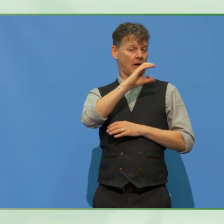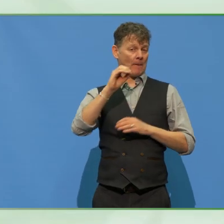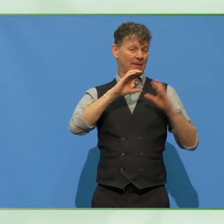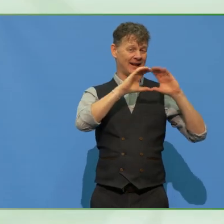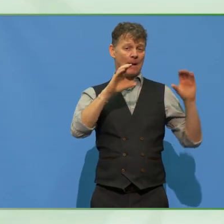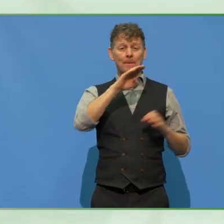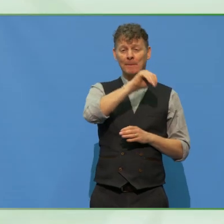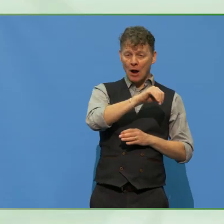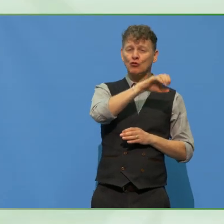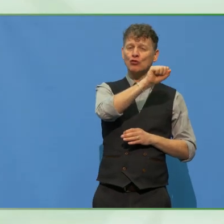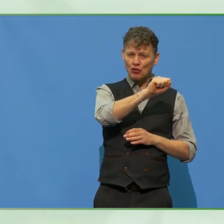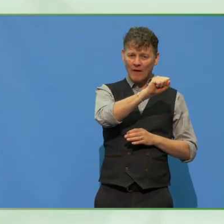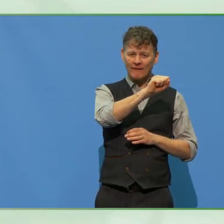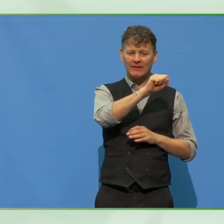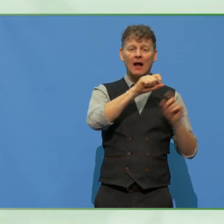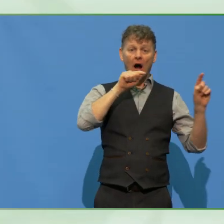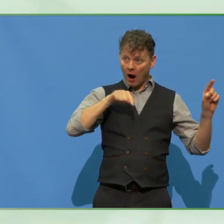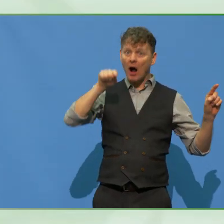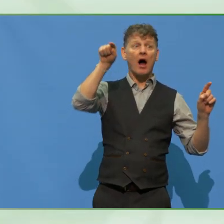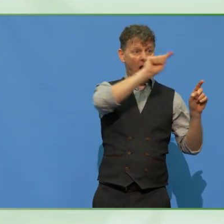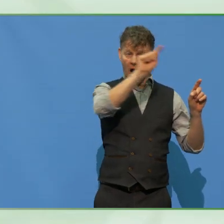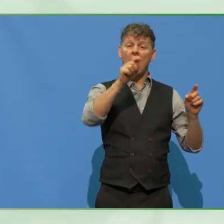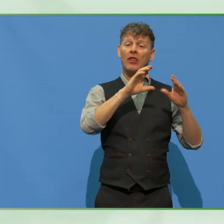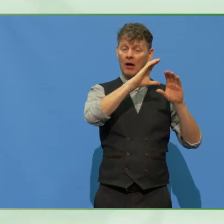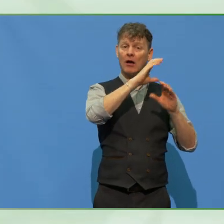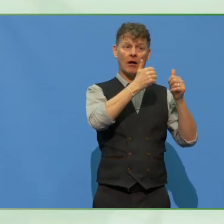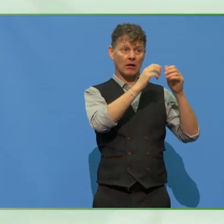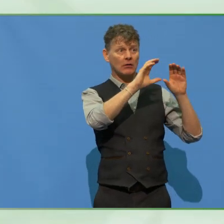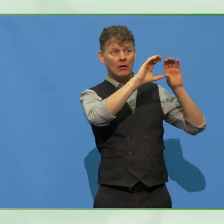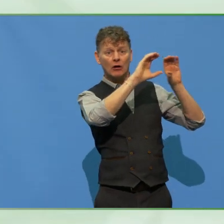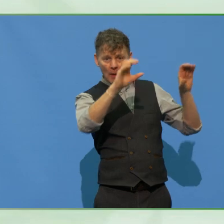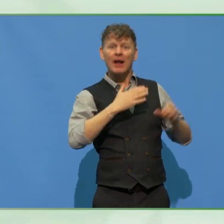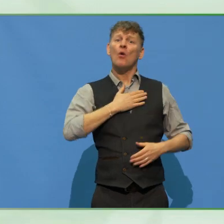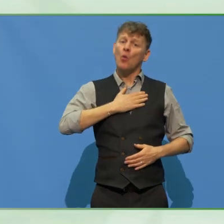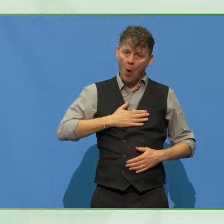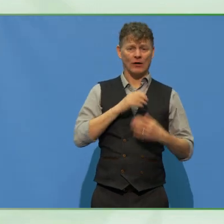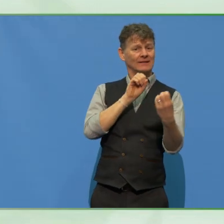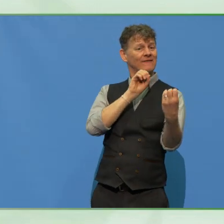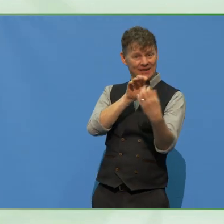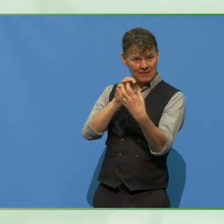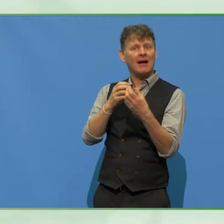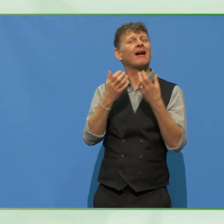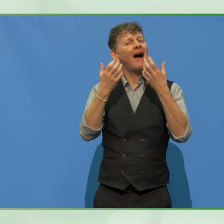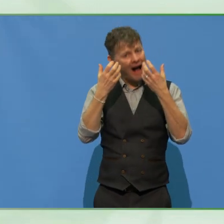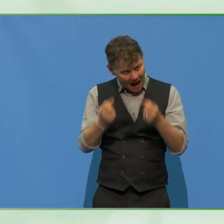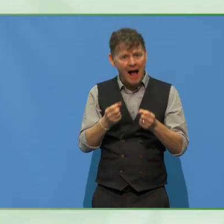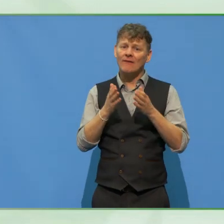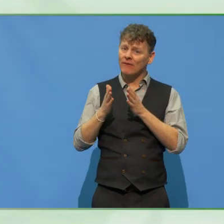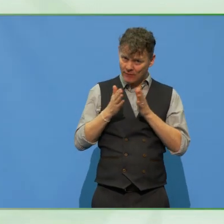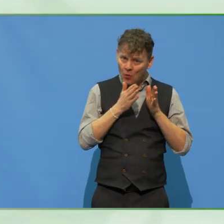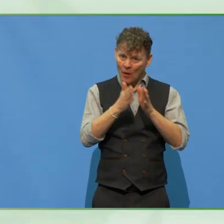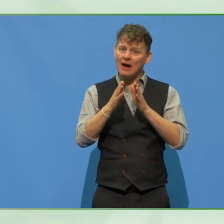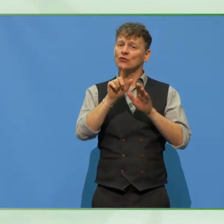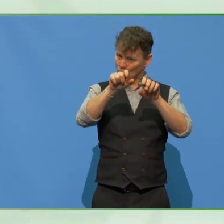many companies, we want and need that feedback, and that's where the channels exist to pull it in. So I would